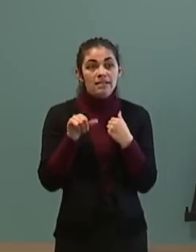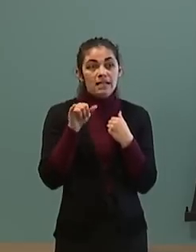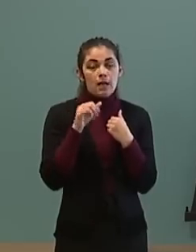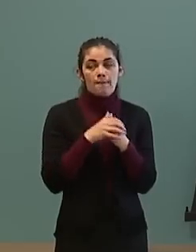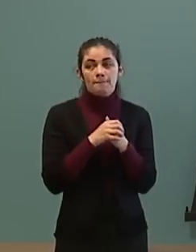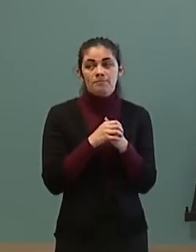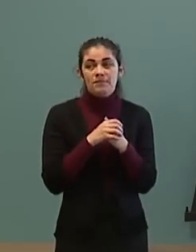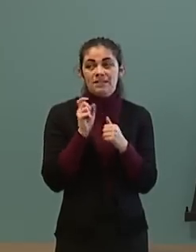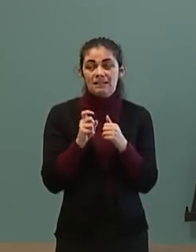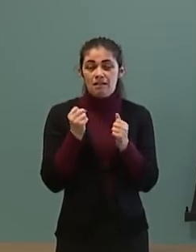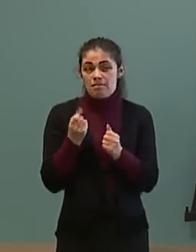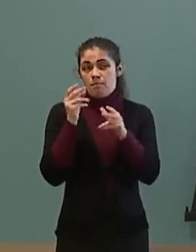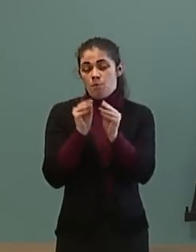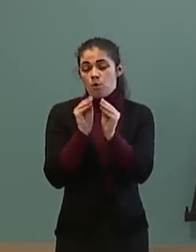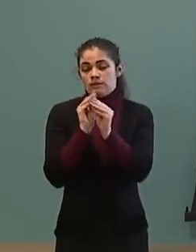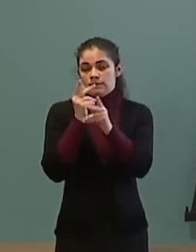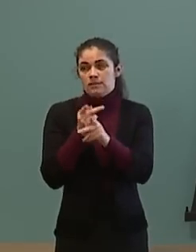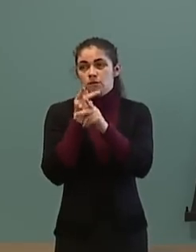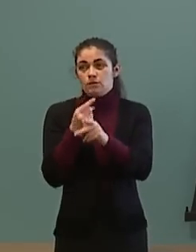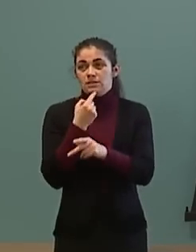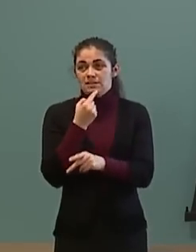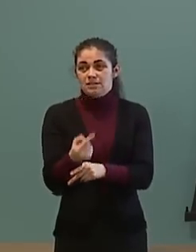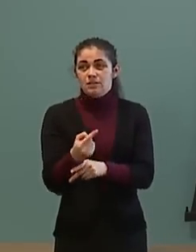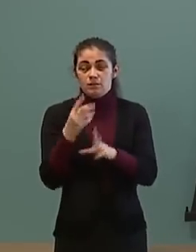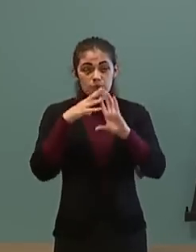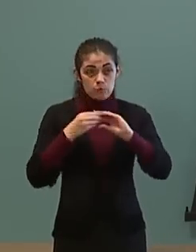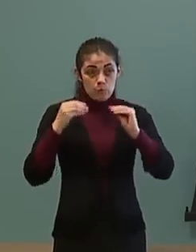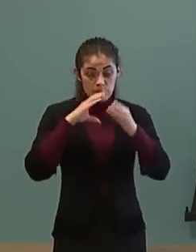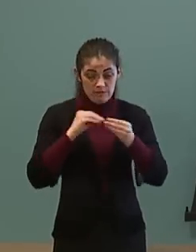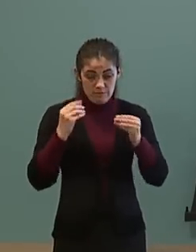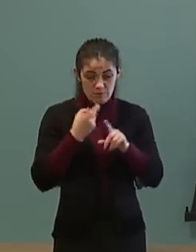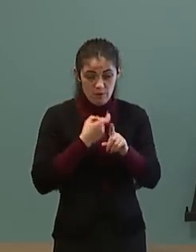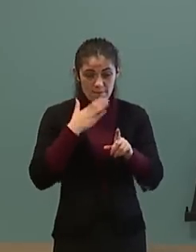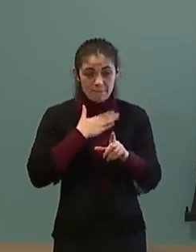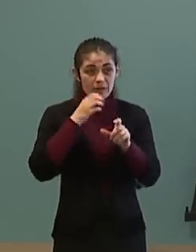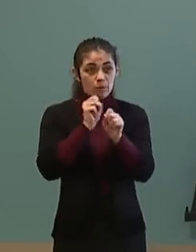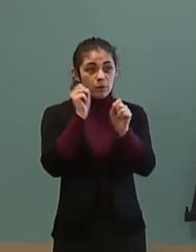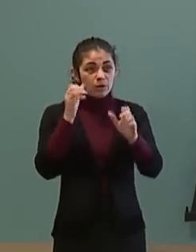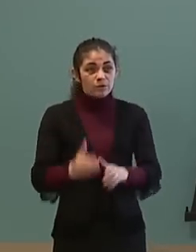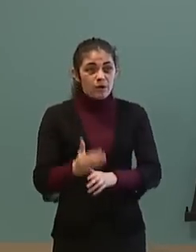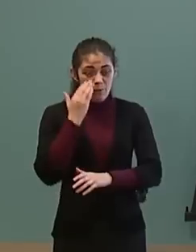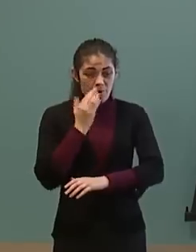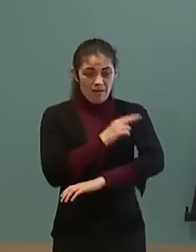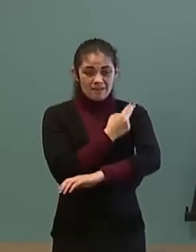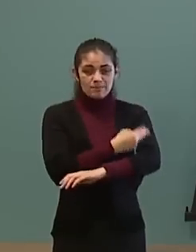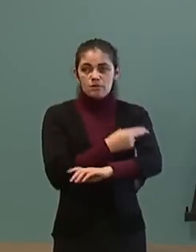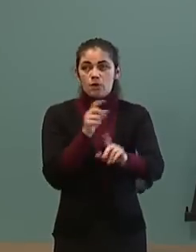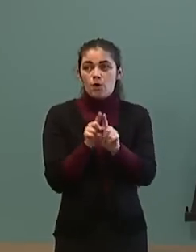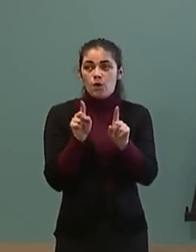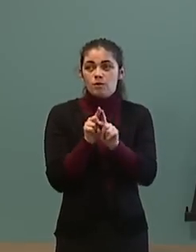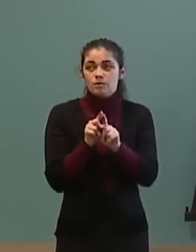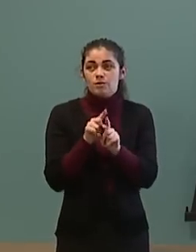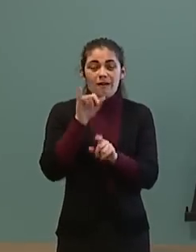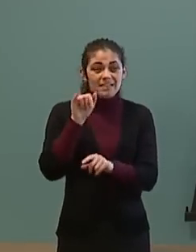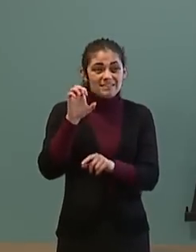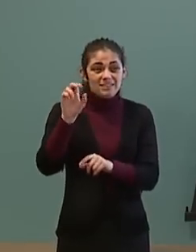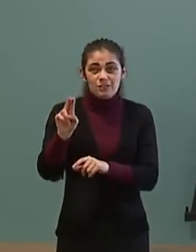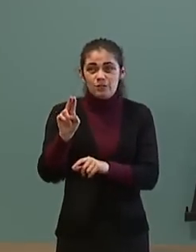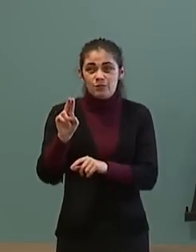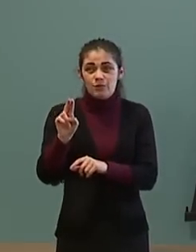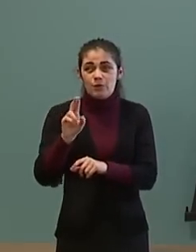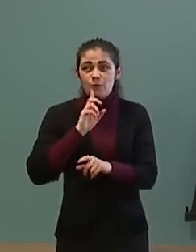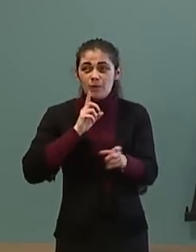needed higher levels of care. I will tell you from stories of my colleagues on the front lines in the hospitals and in the intensive care units, they